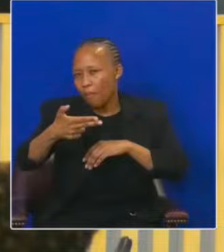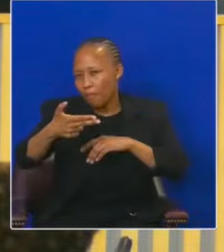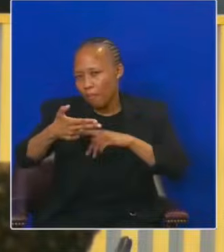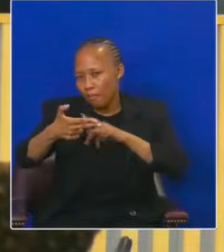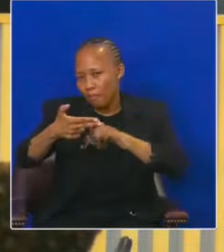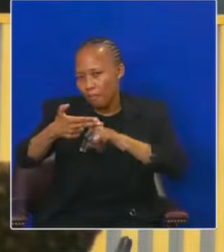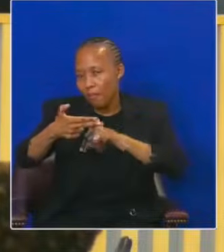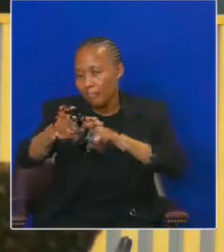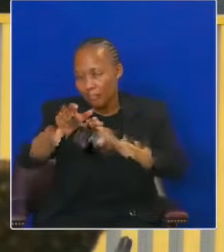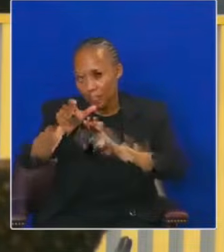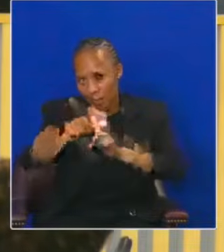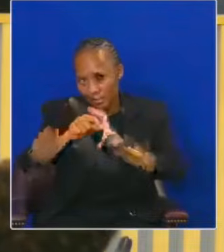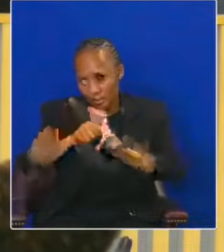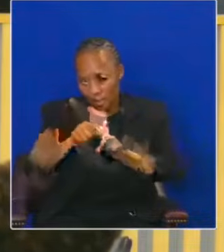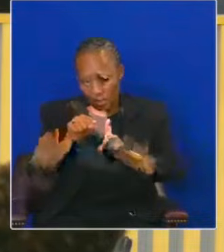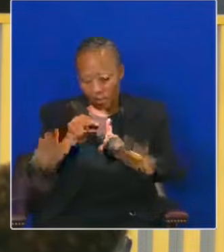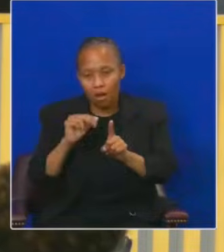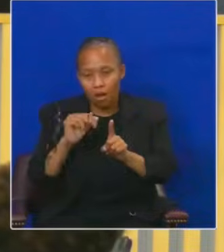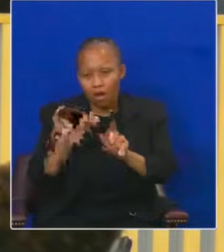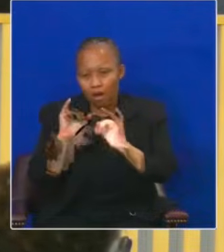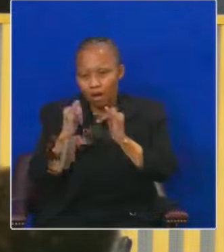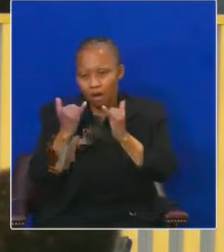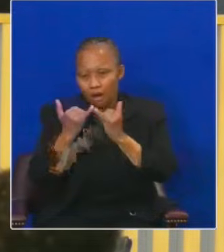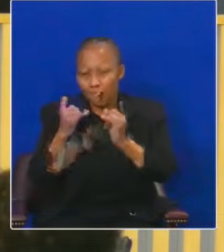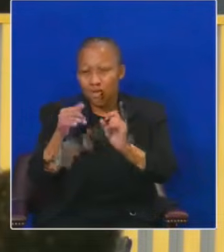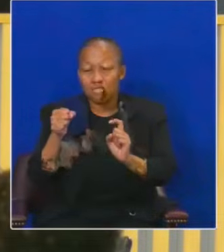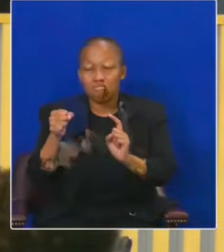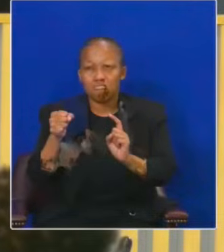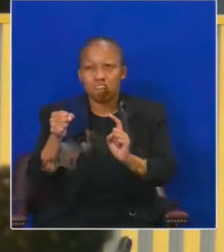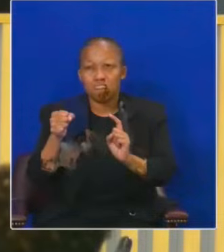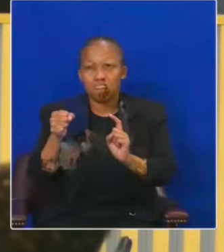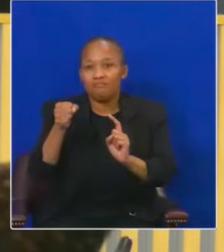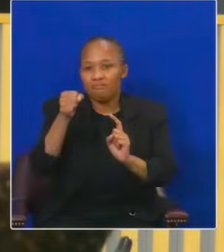company, was not found.